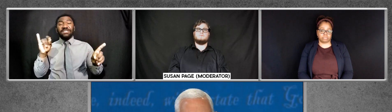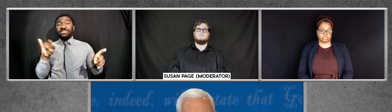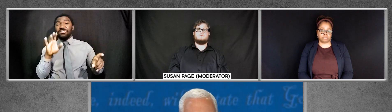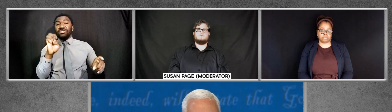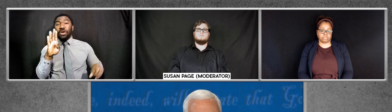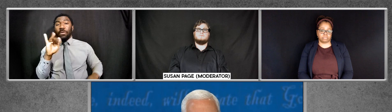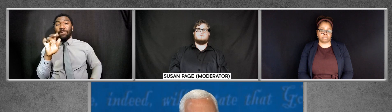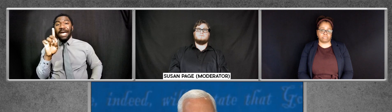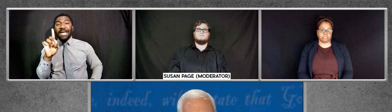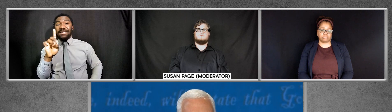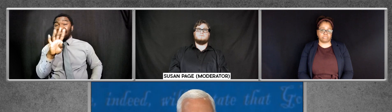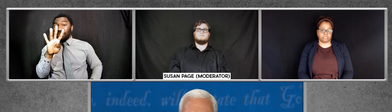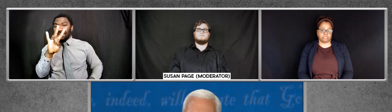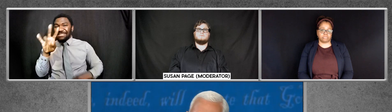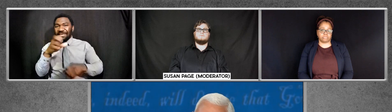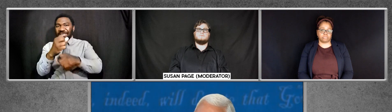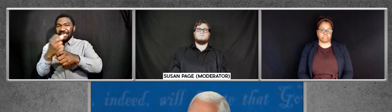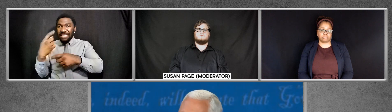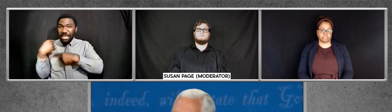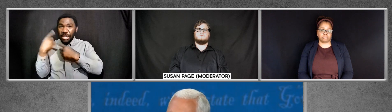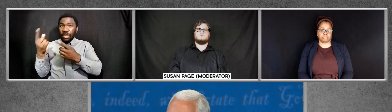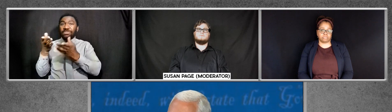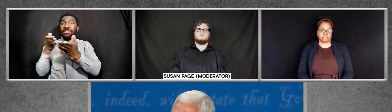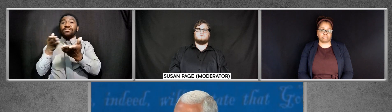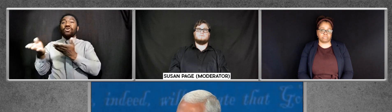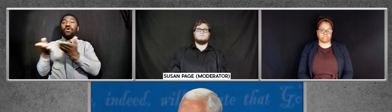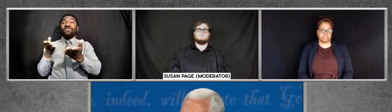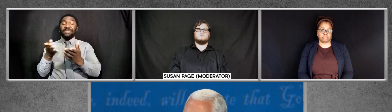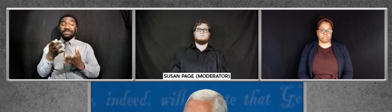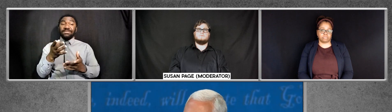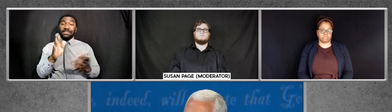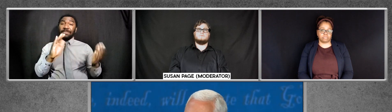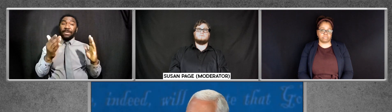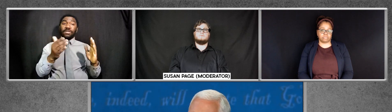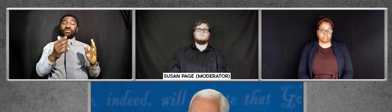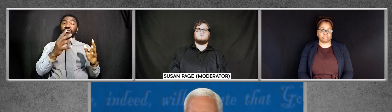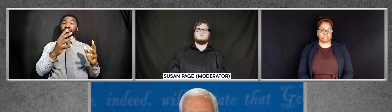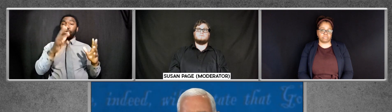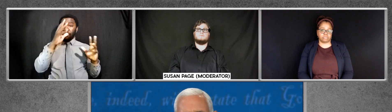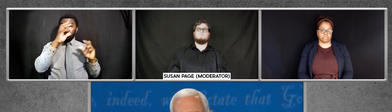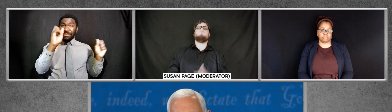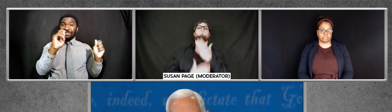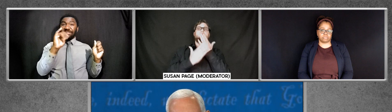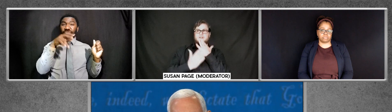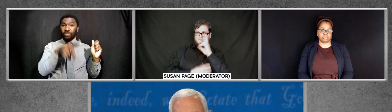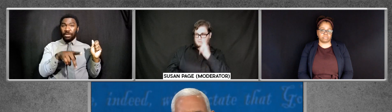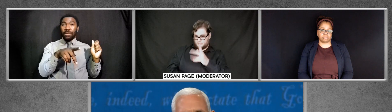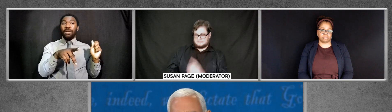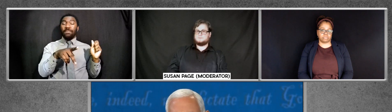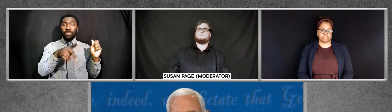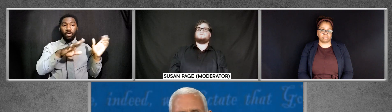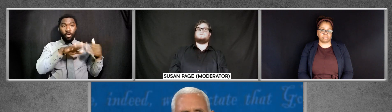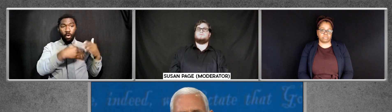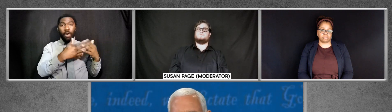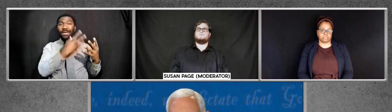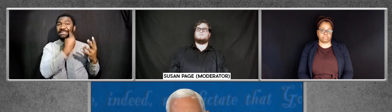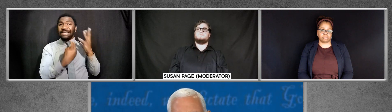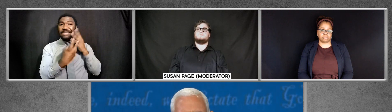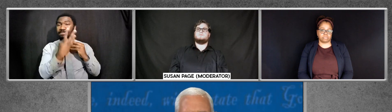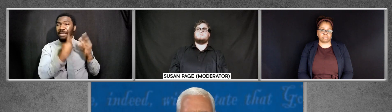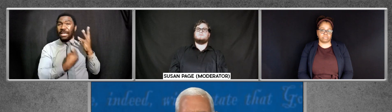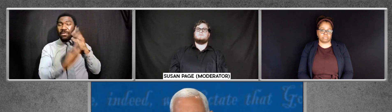public service, compared to President Donald Trump, who brought all of that experience 4 years ago. Thank you, Vice and turned this economy around by cutting